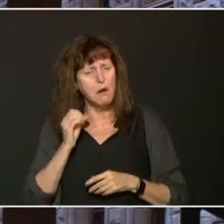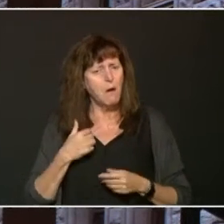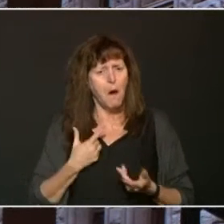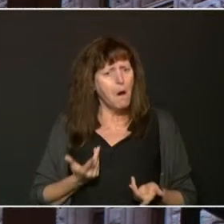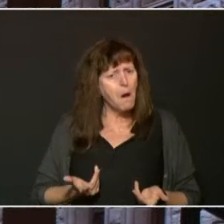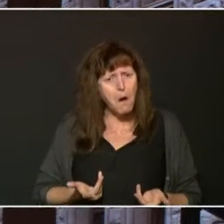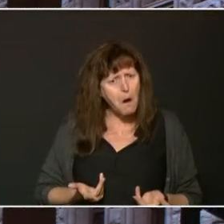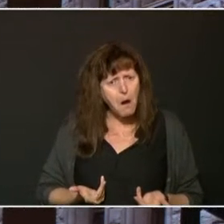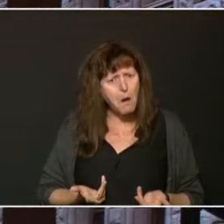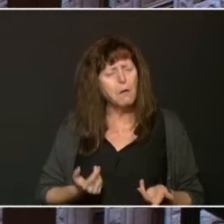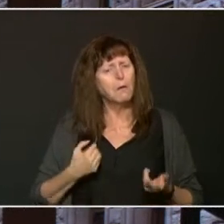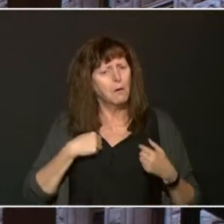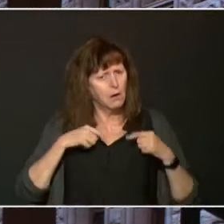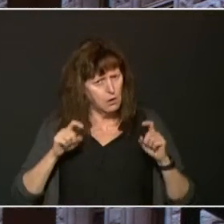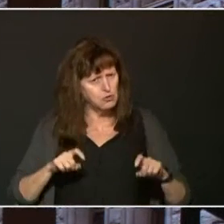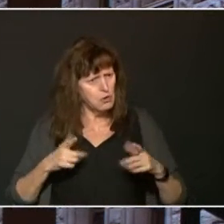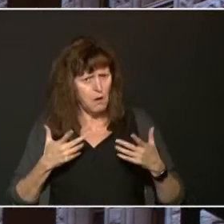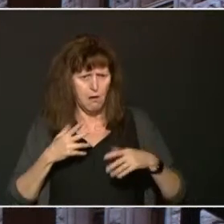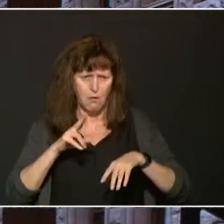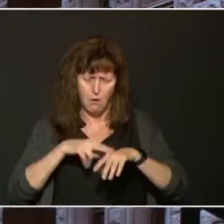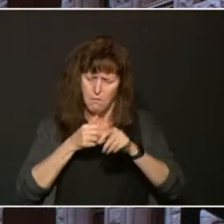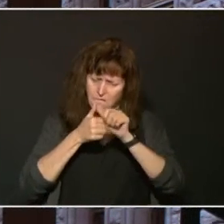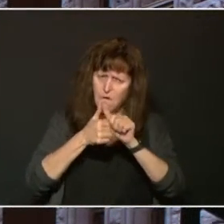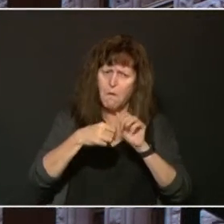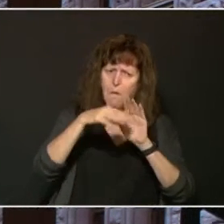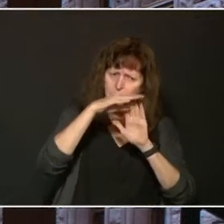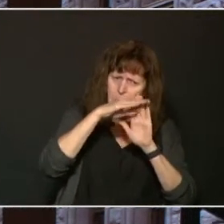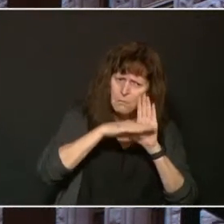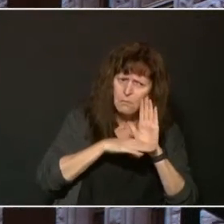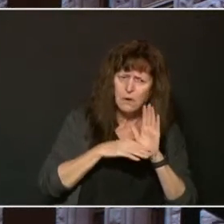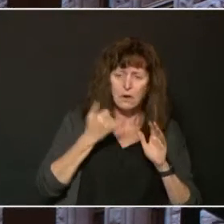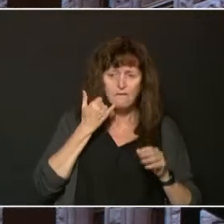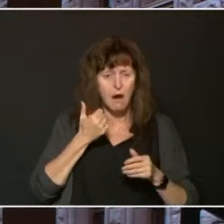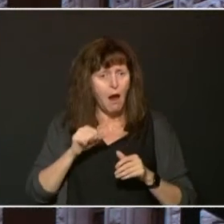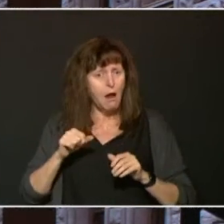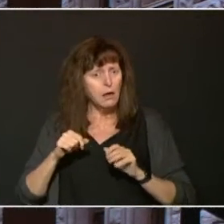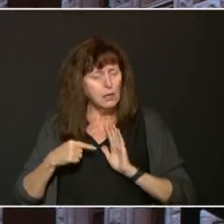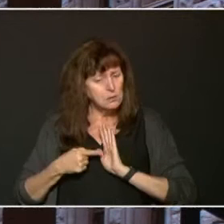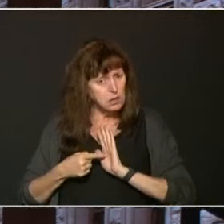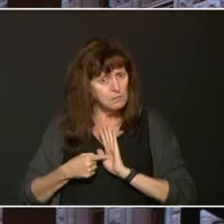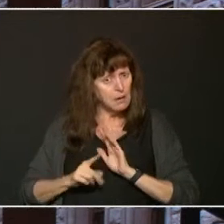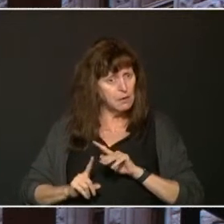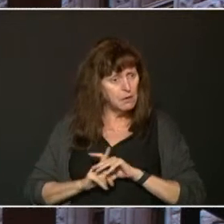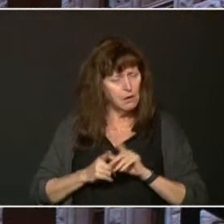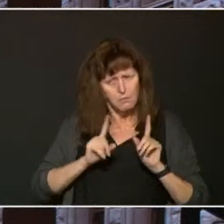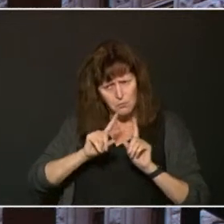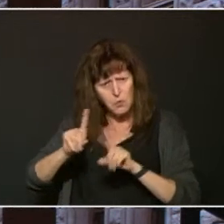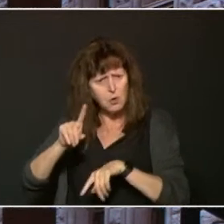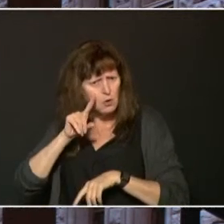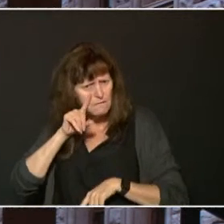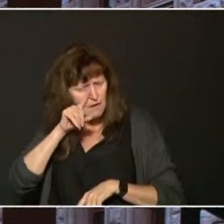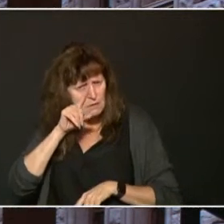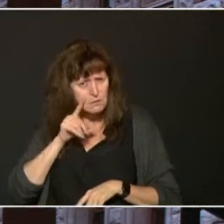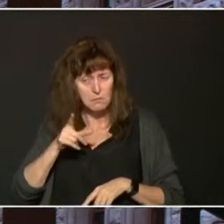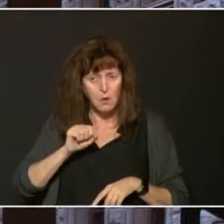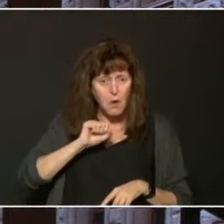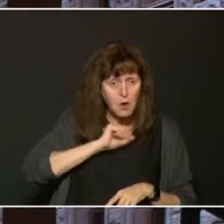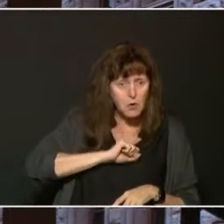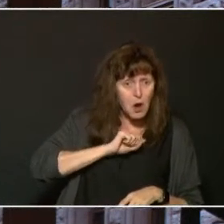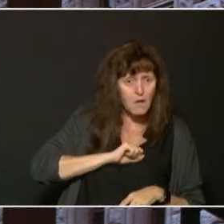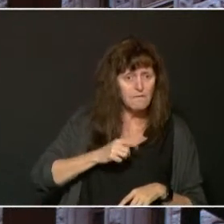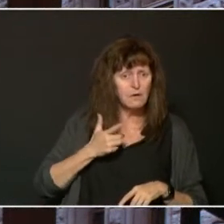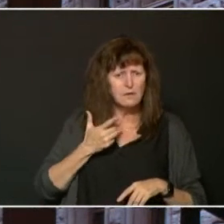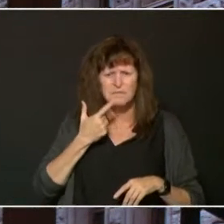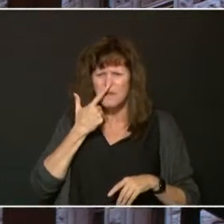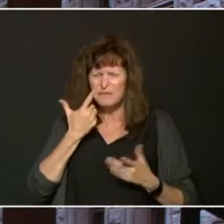develop symptoms, get tested. So symptoms such as a fever or cough or increasing shortness of breath, loss of taste or smell, please go